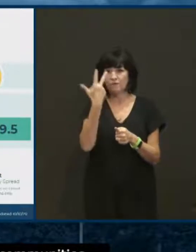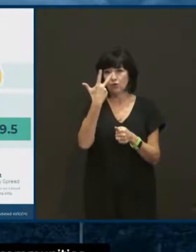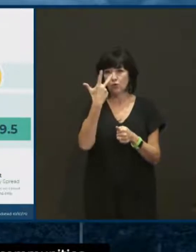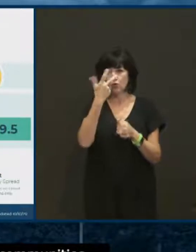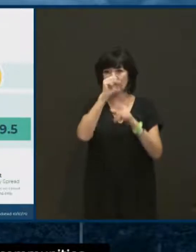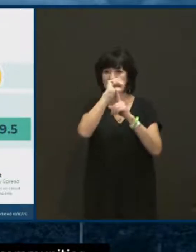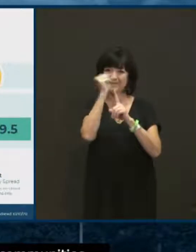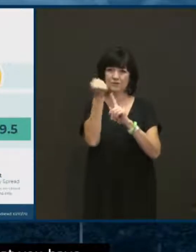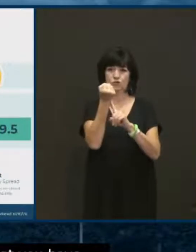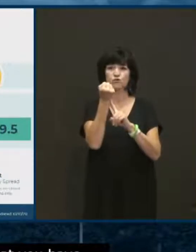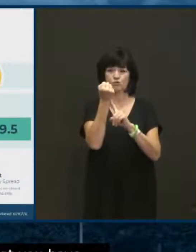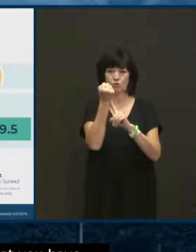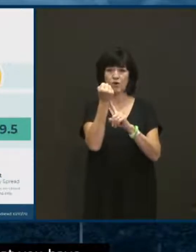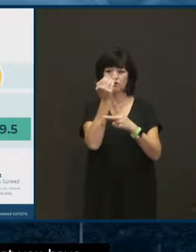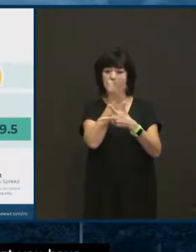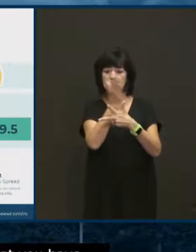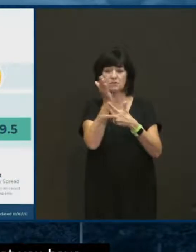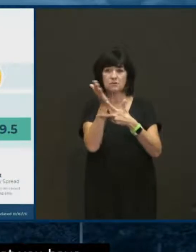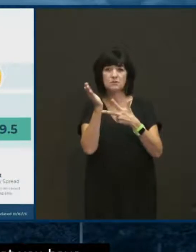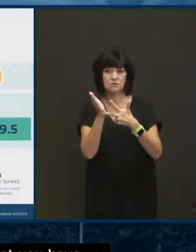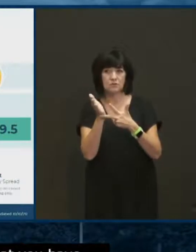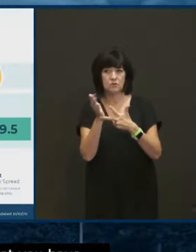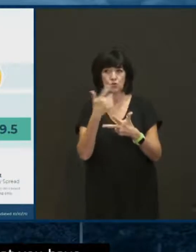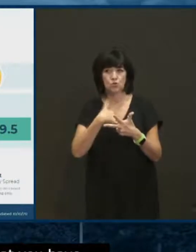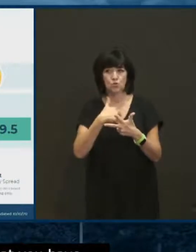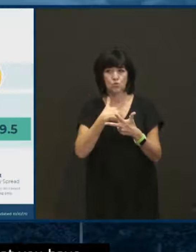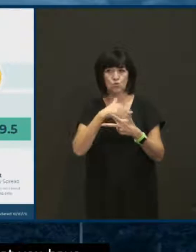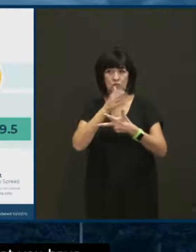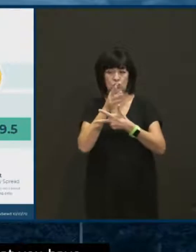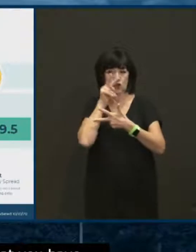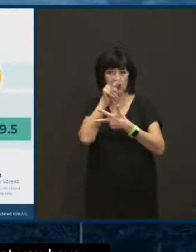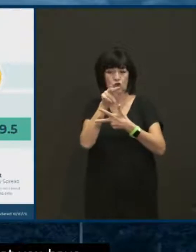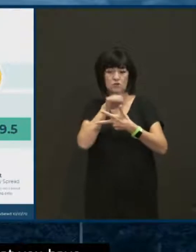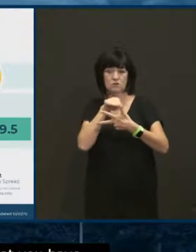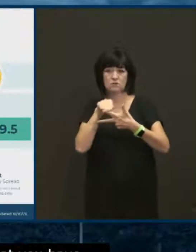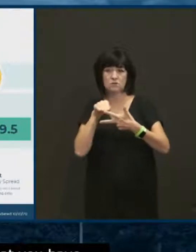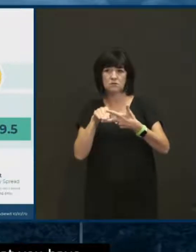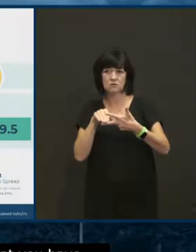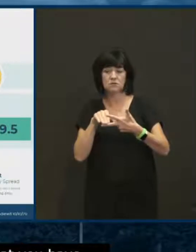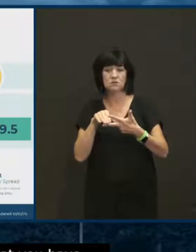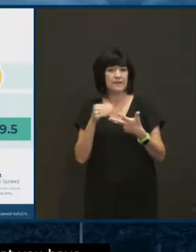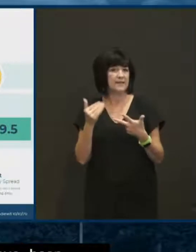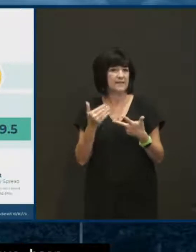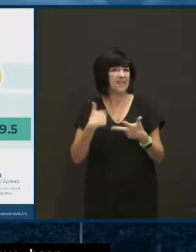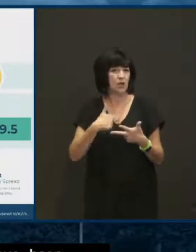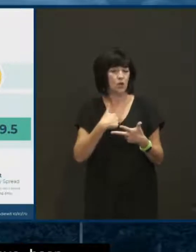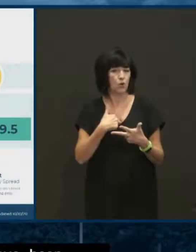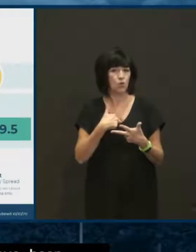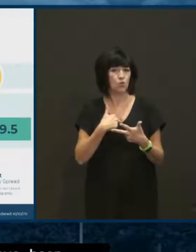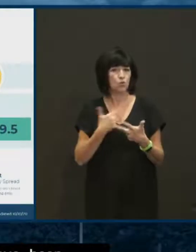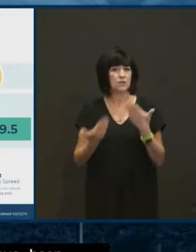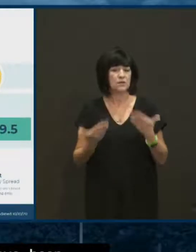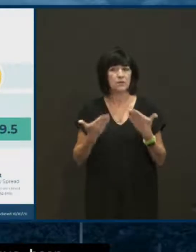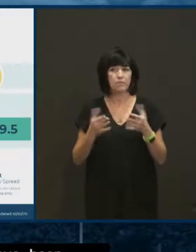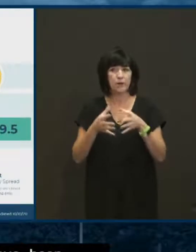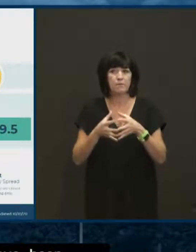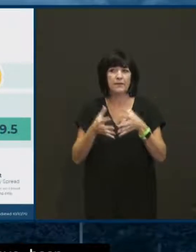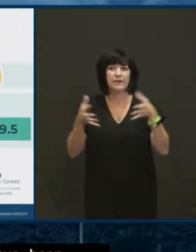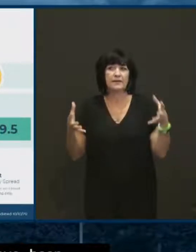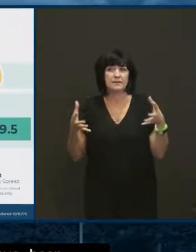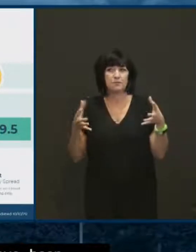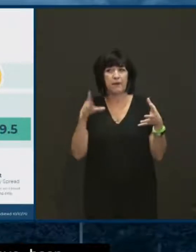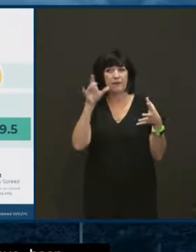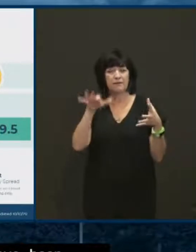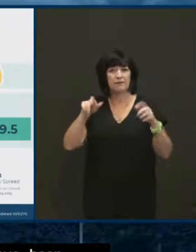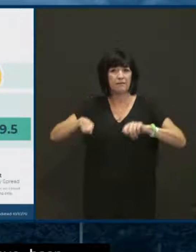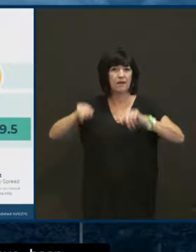3 criteria that to this point we've been looking at. We're actually looking at expanding this dashboard to give us more information. But